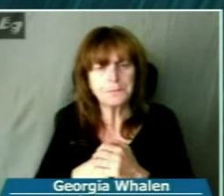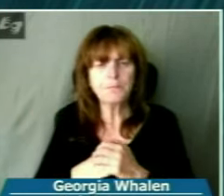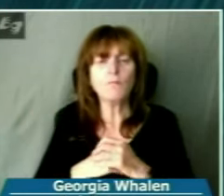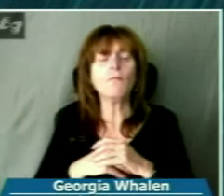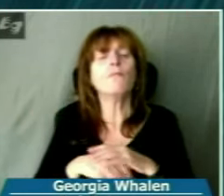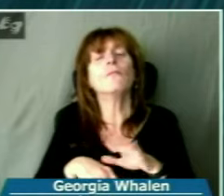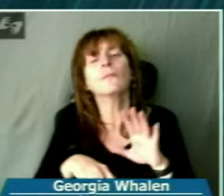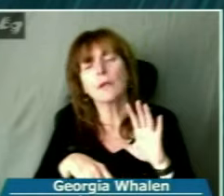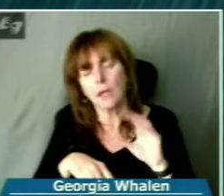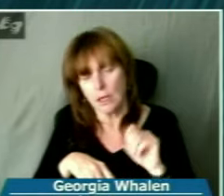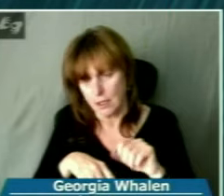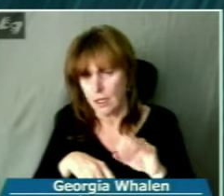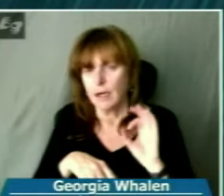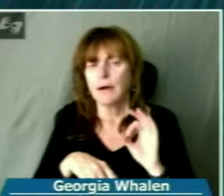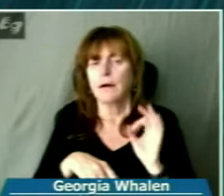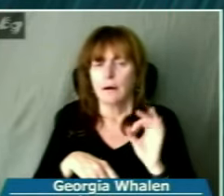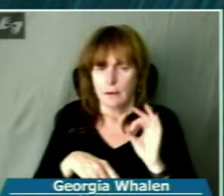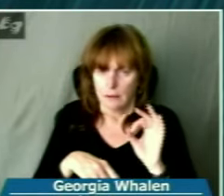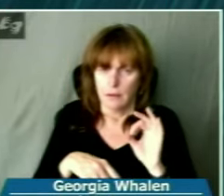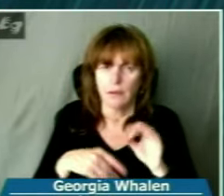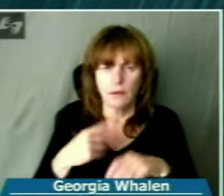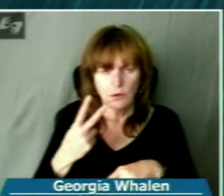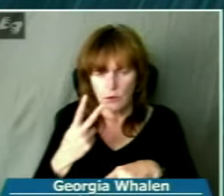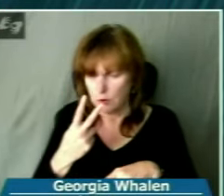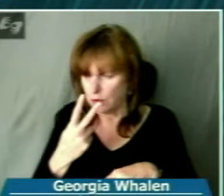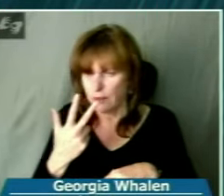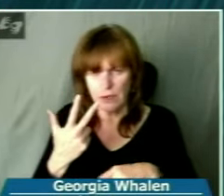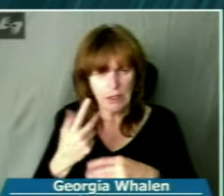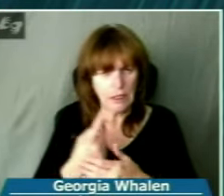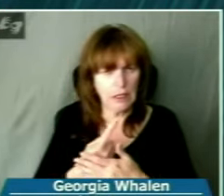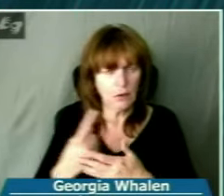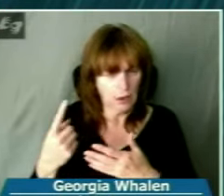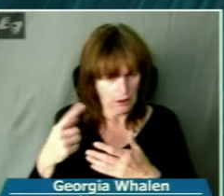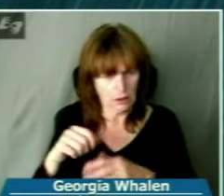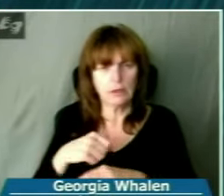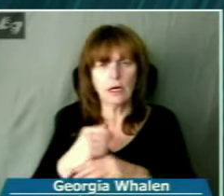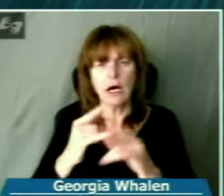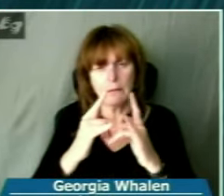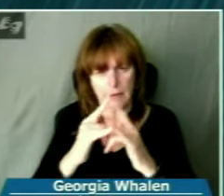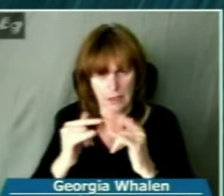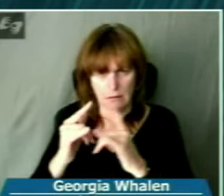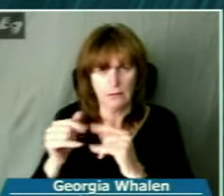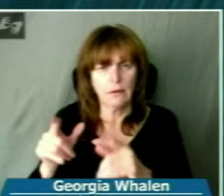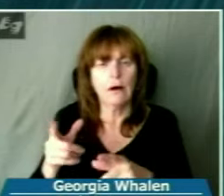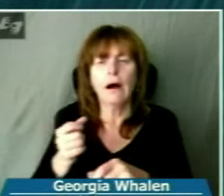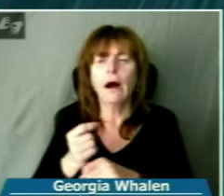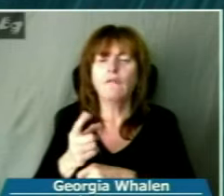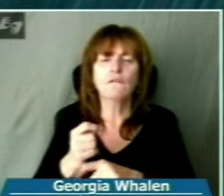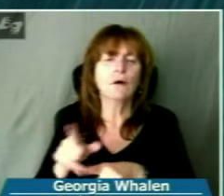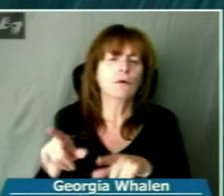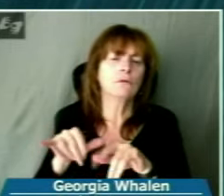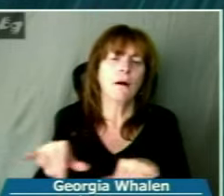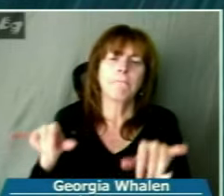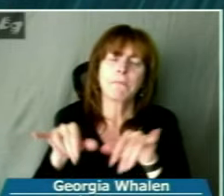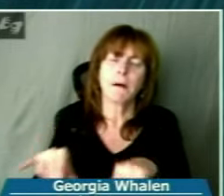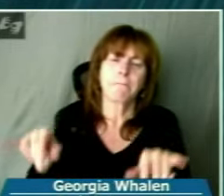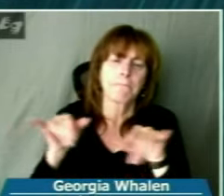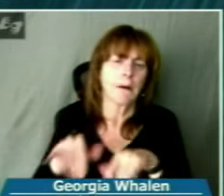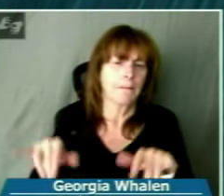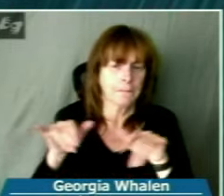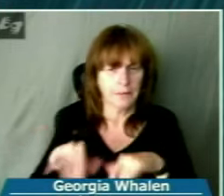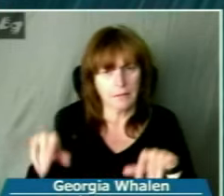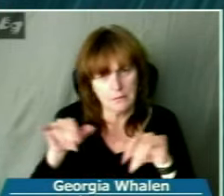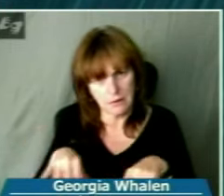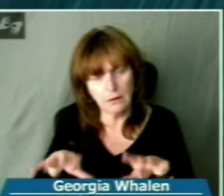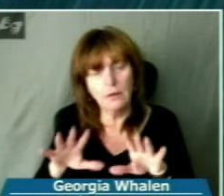up over the last few weeks. I mean, it's nothing new generally. Mostly what we're looking at doing is working with